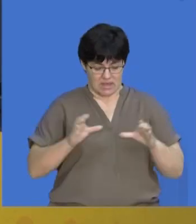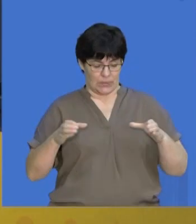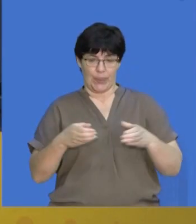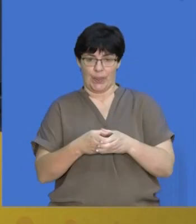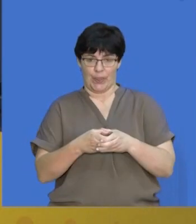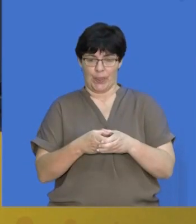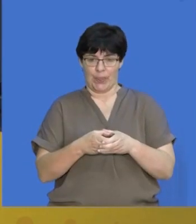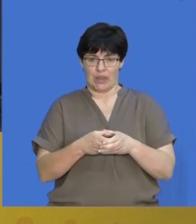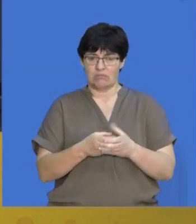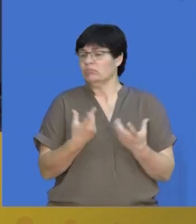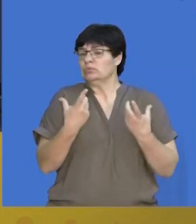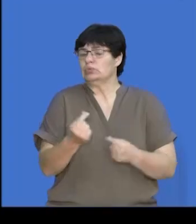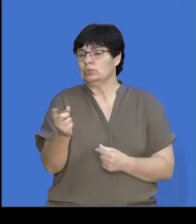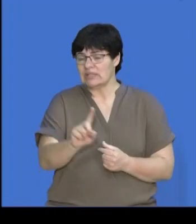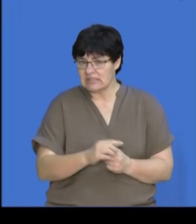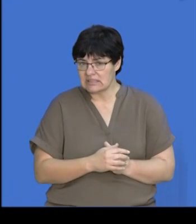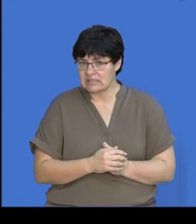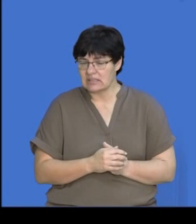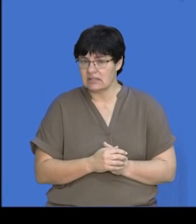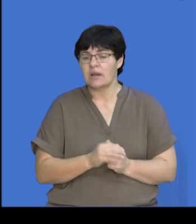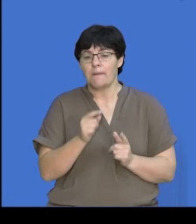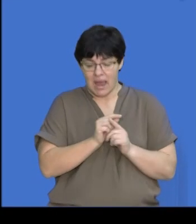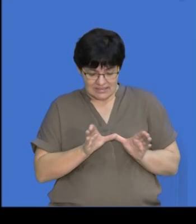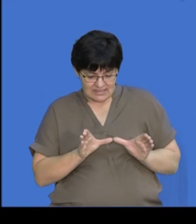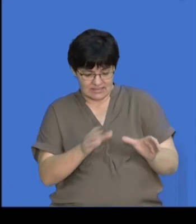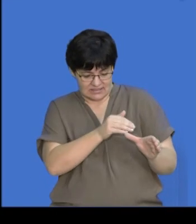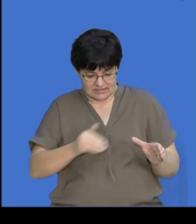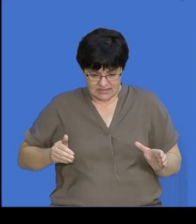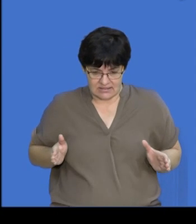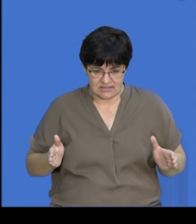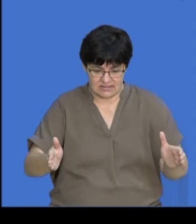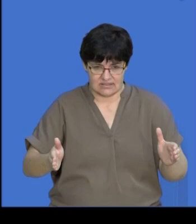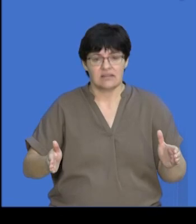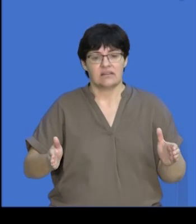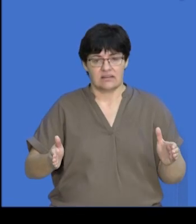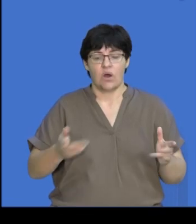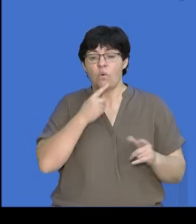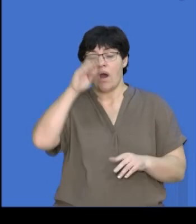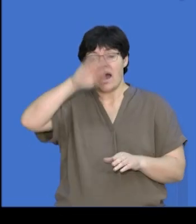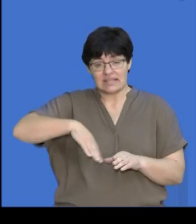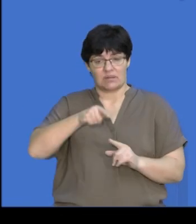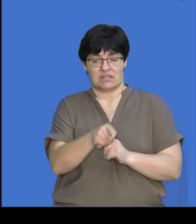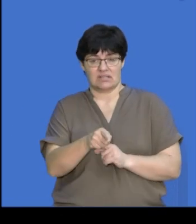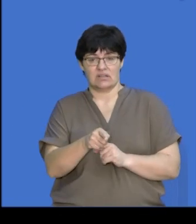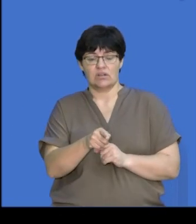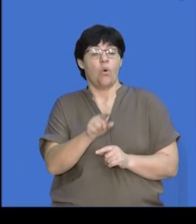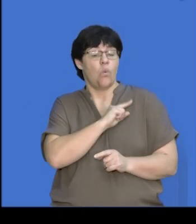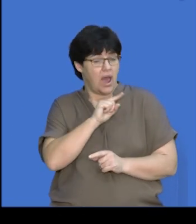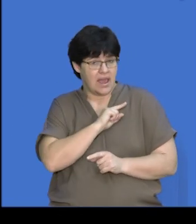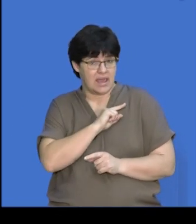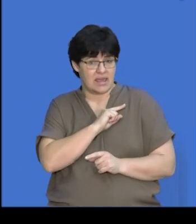So what should we be doing? We should be demarcating plots within settlements to